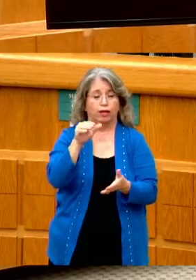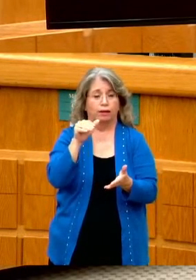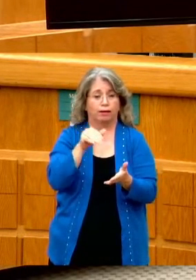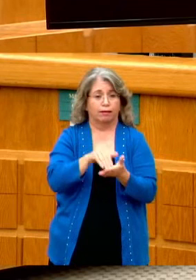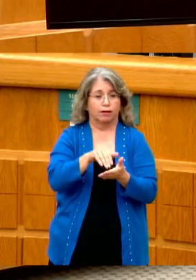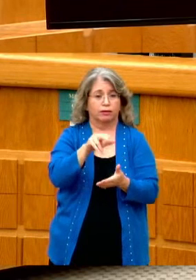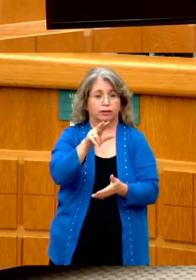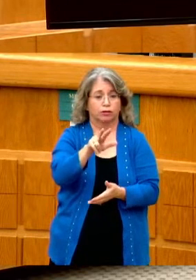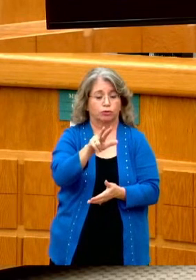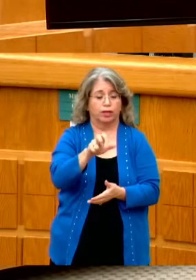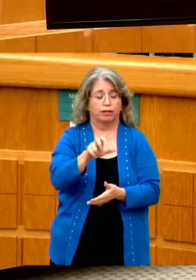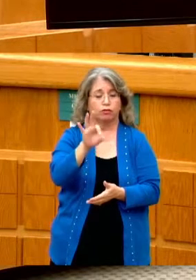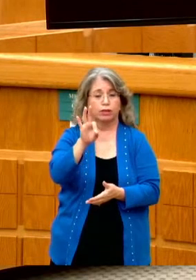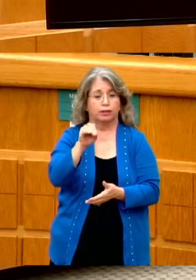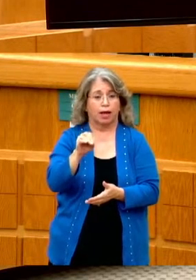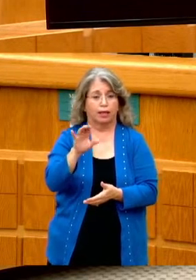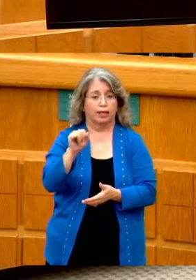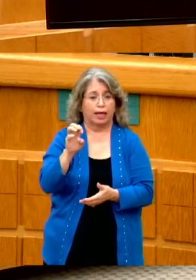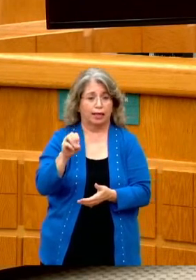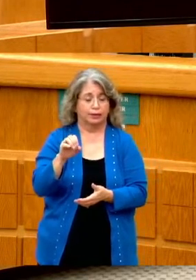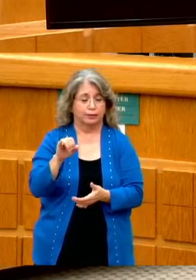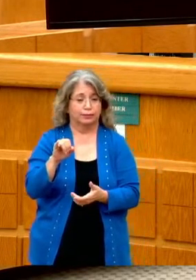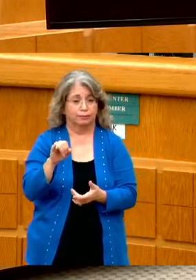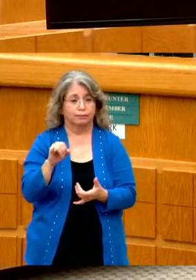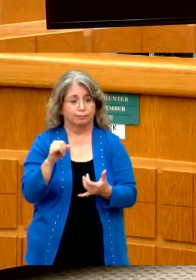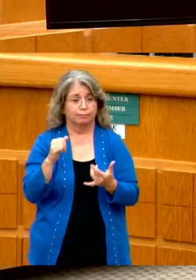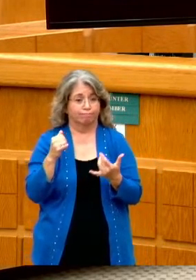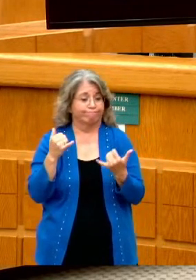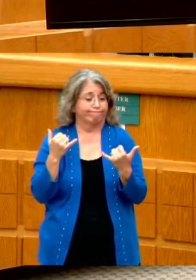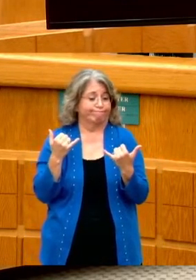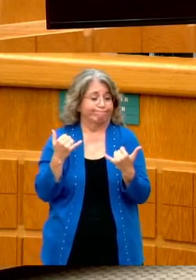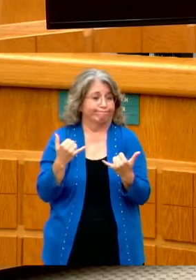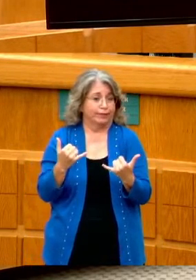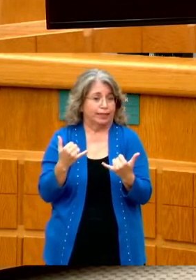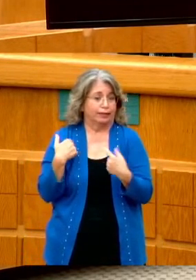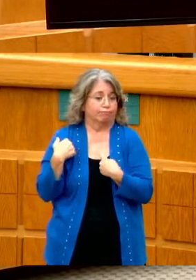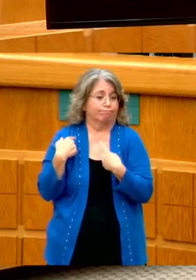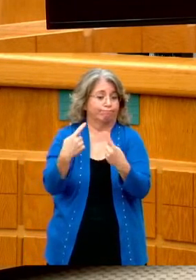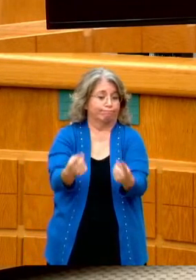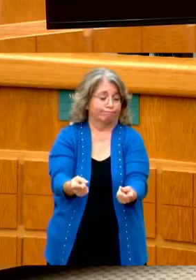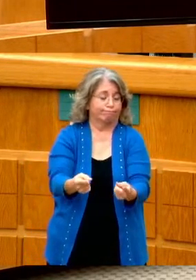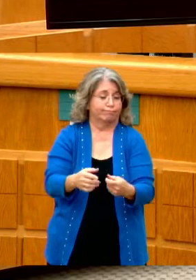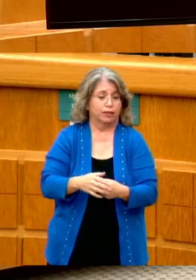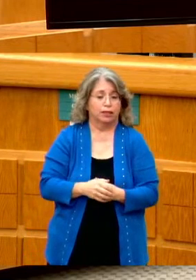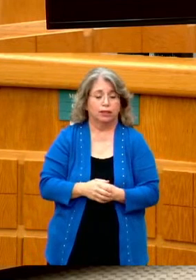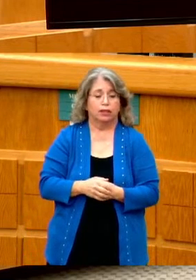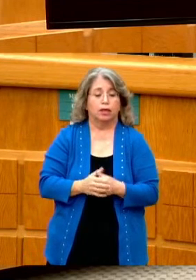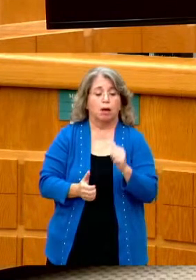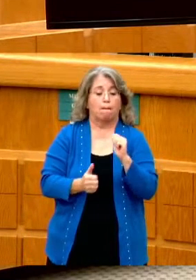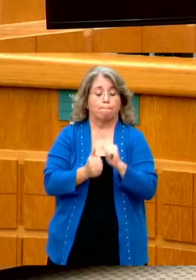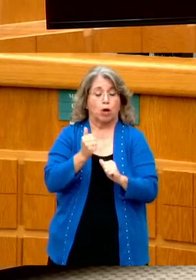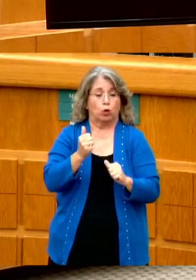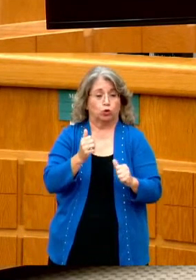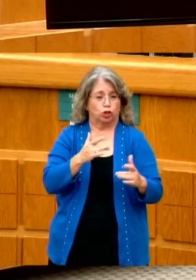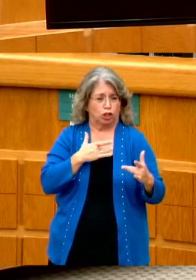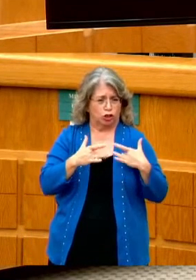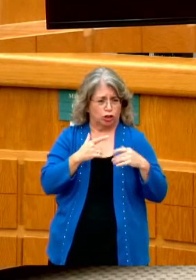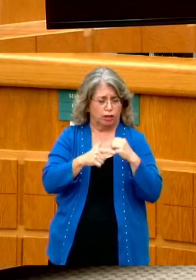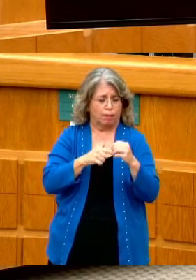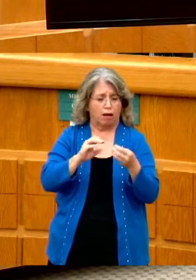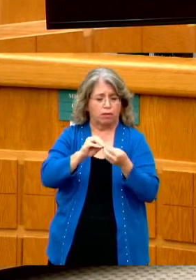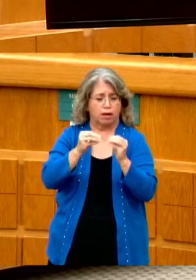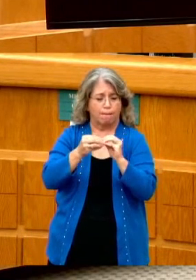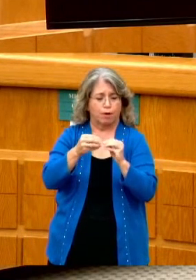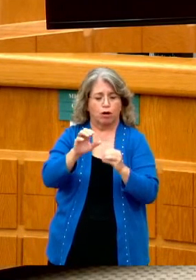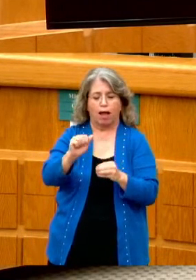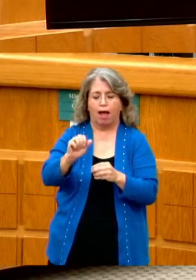30,390 cases as of today. So what we're most concerned with is the active cases, because this is the number of